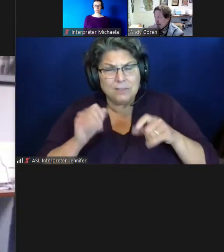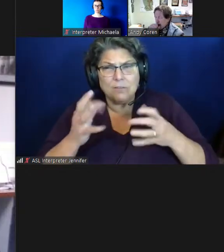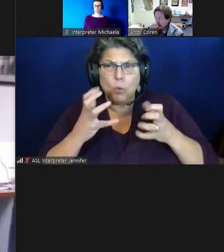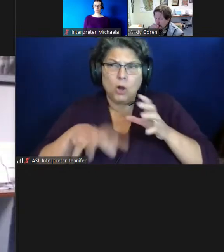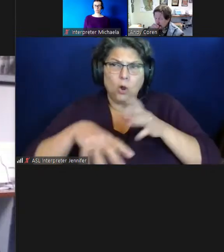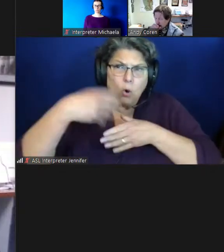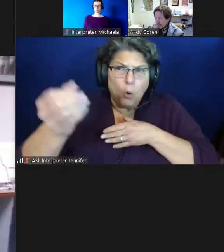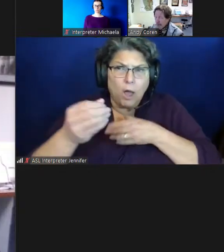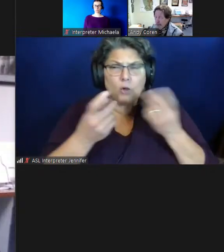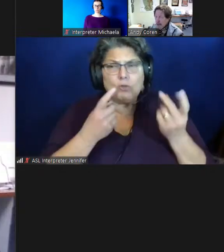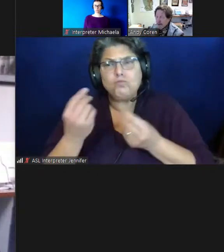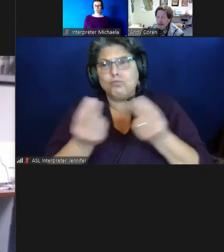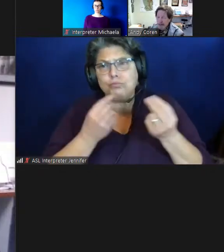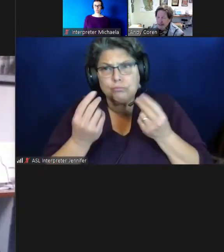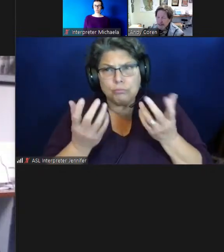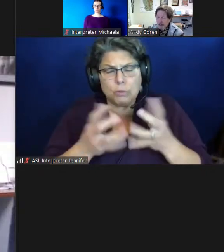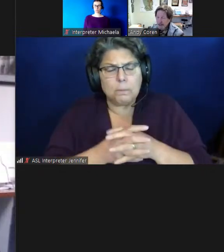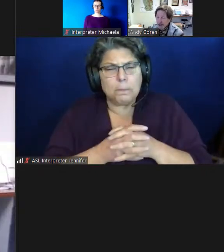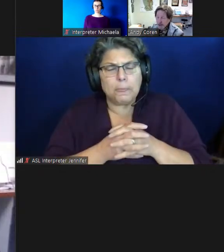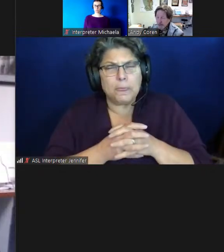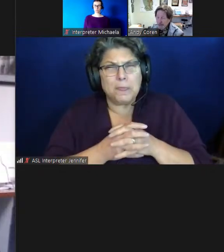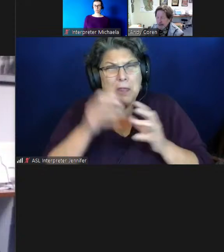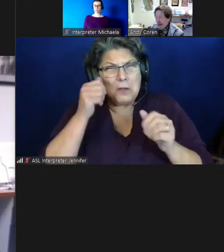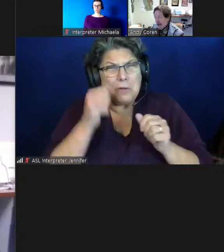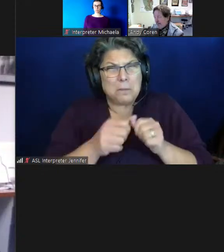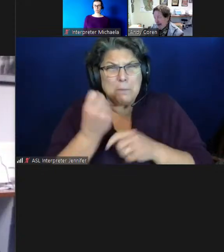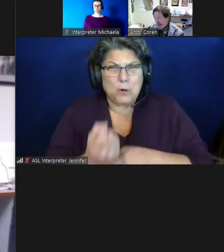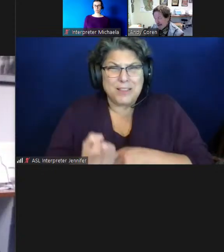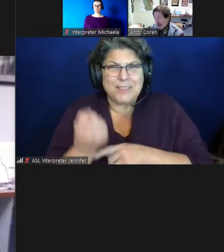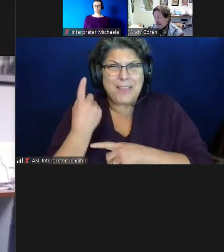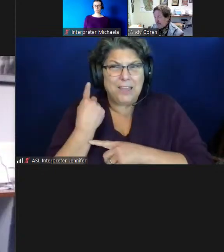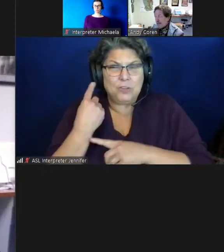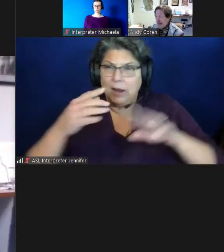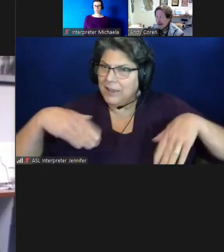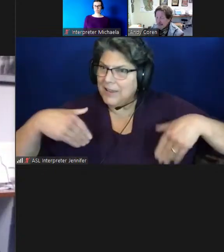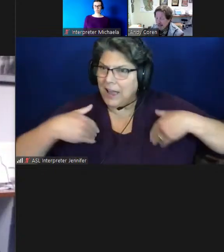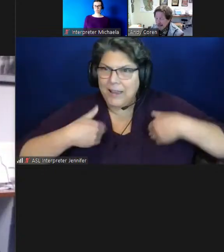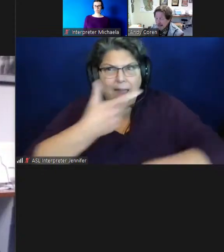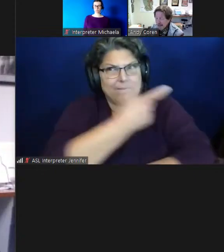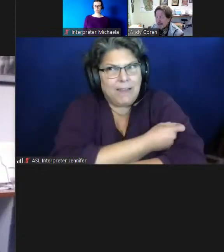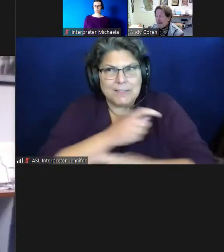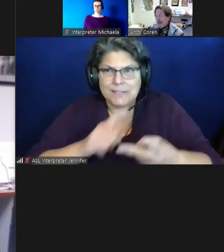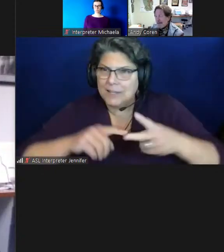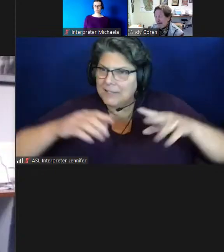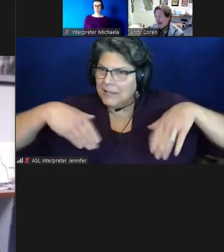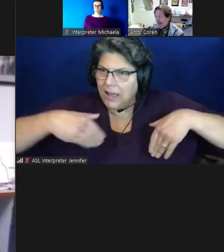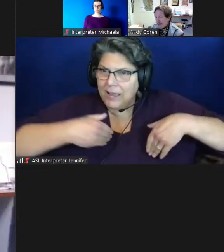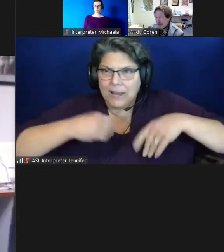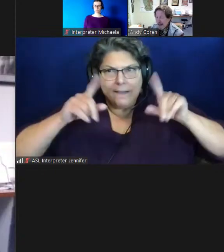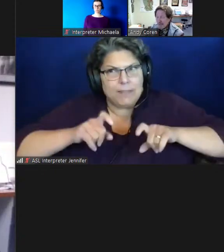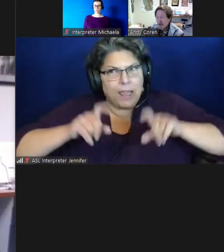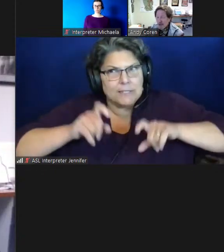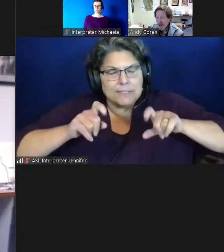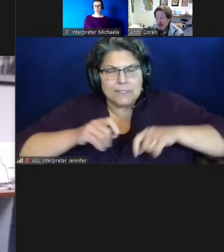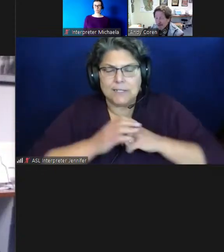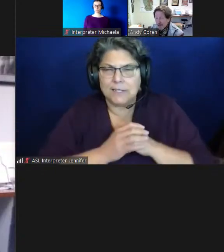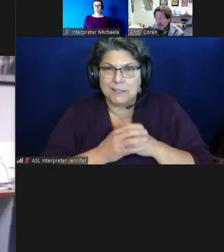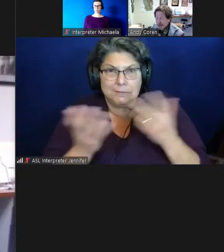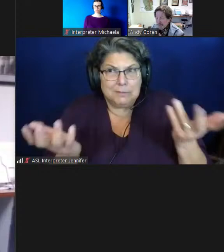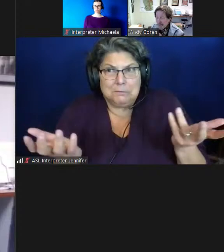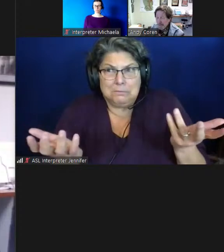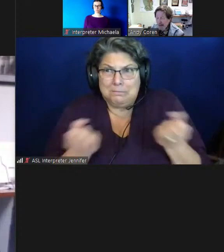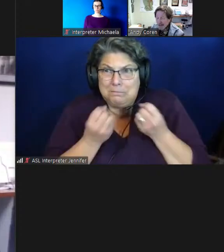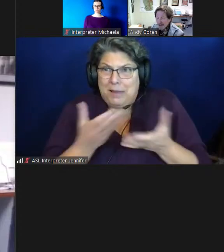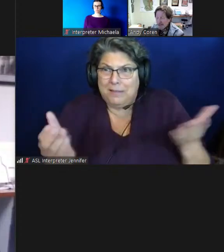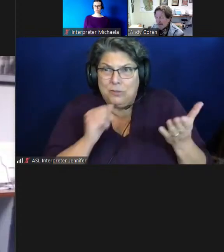stuff. Think back to last year when we didn't have vaccines and we didn't have testing. And we didn't have a whole lot of other things.